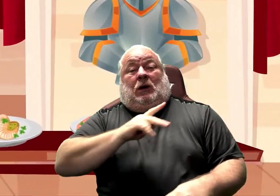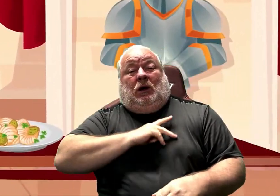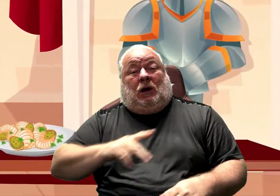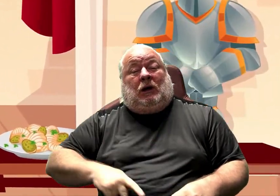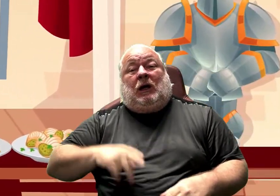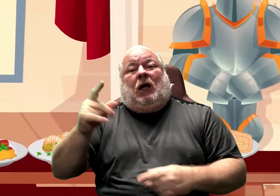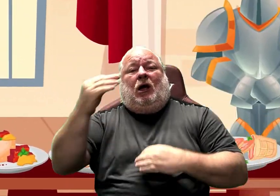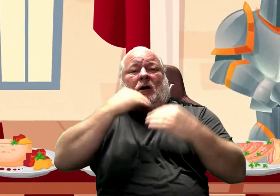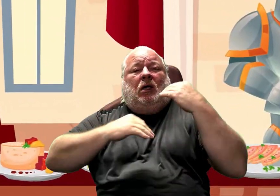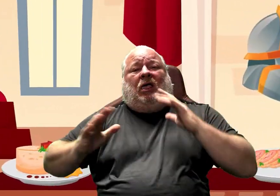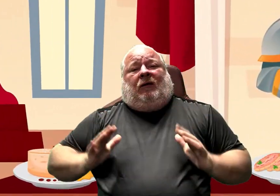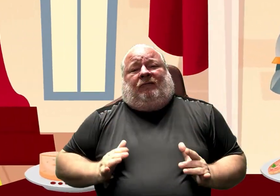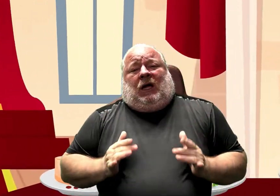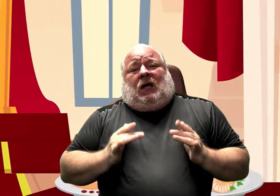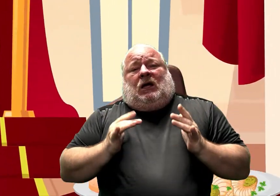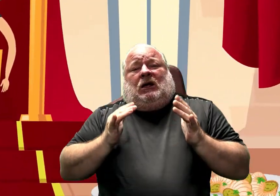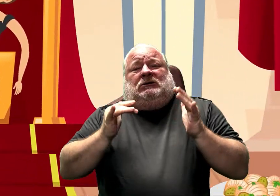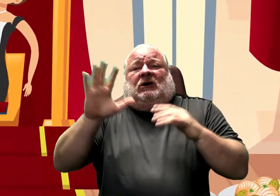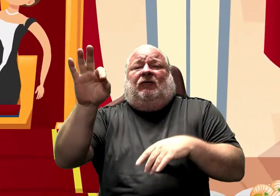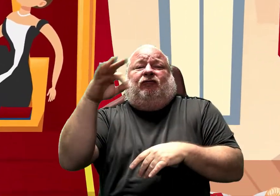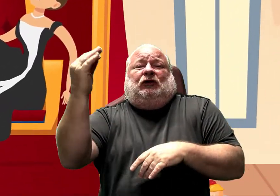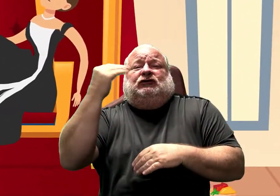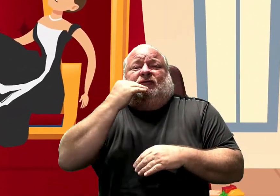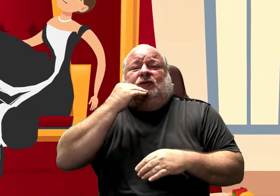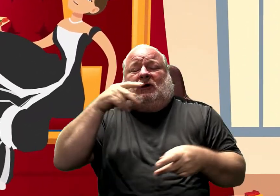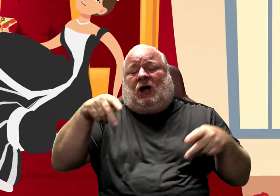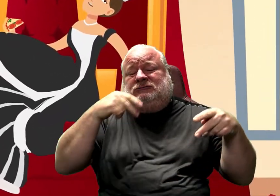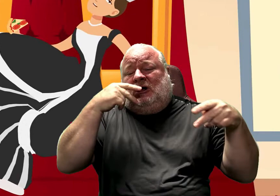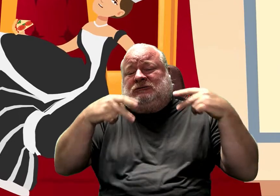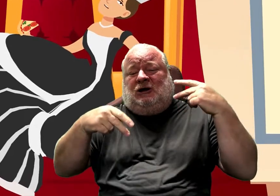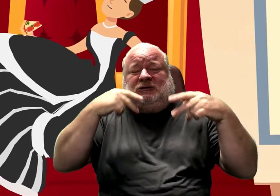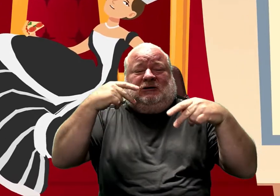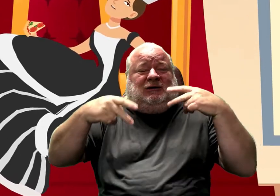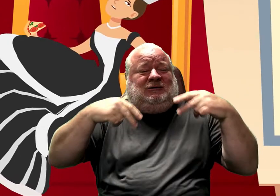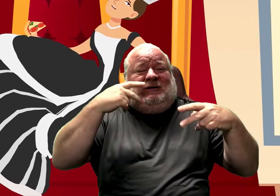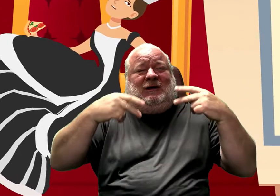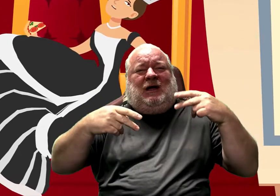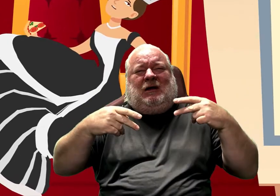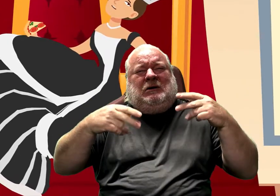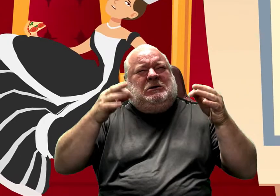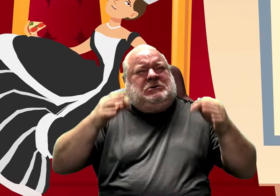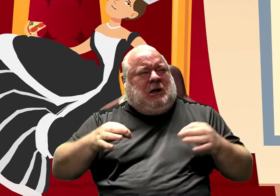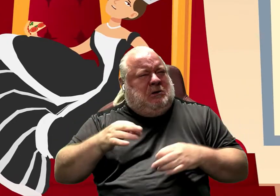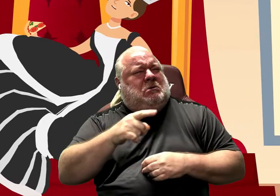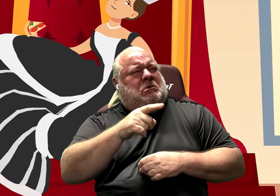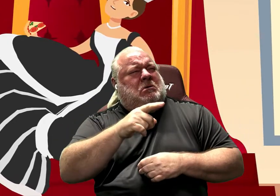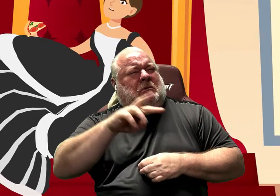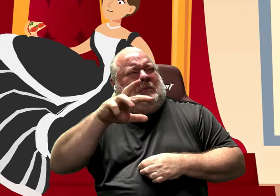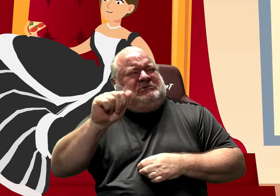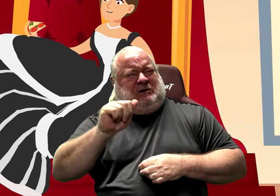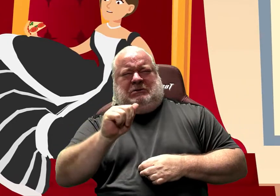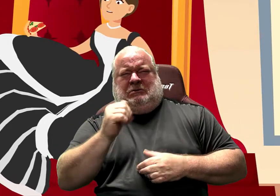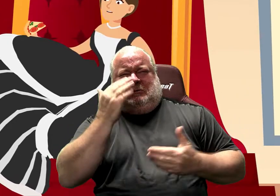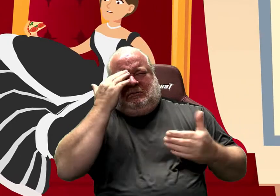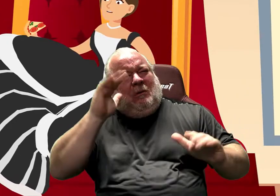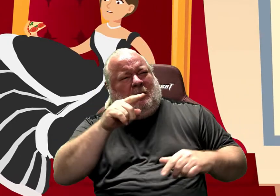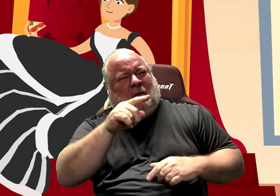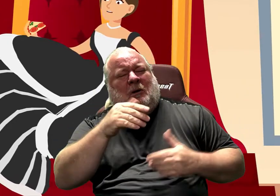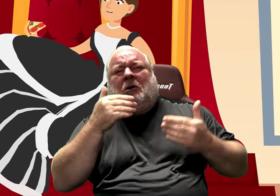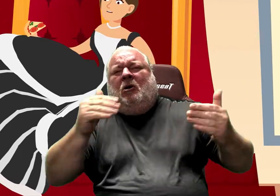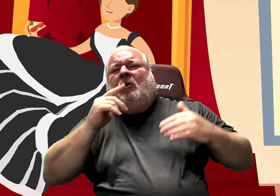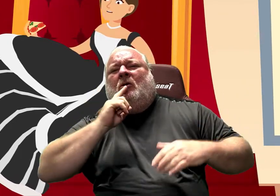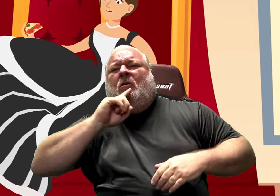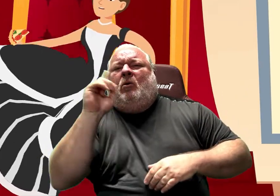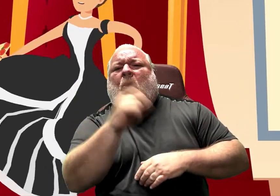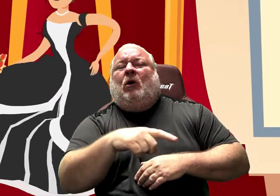French cuisine they were eating as they toured the country. So they decided to just order some local pizzas instead of having a big fancy